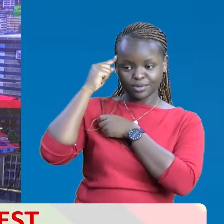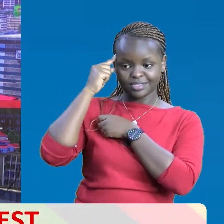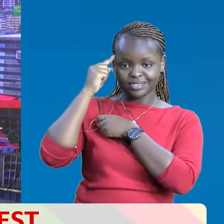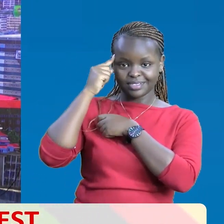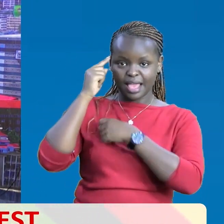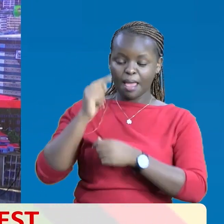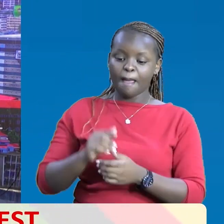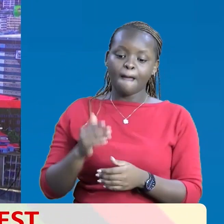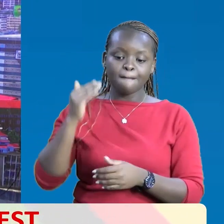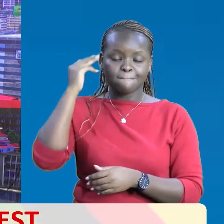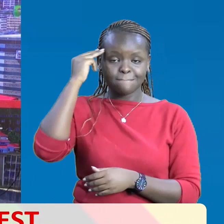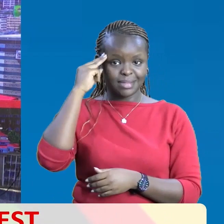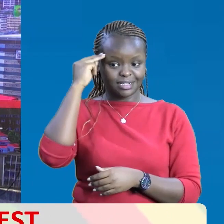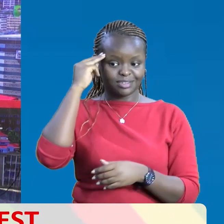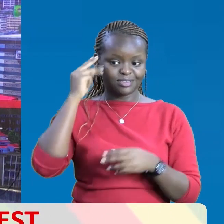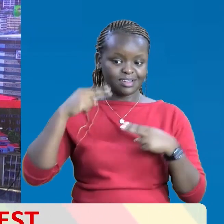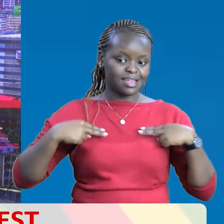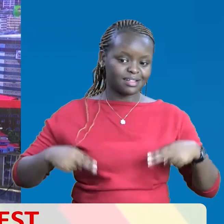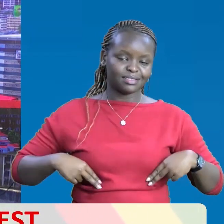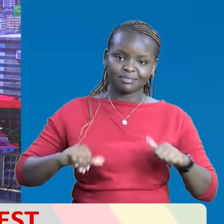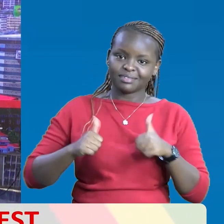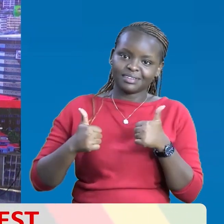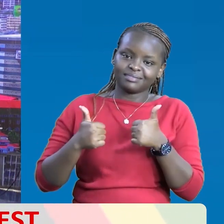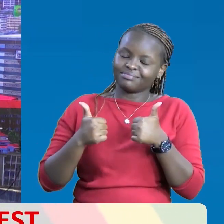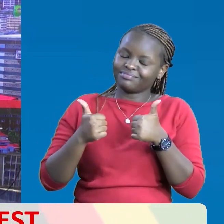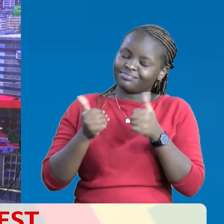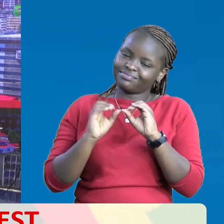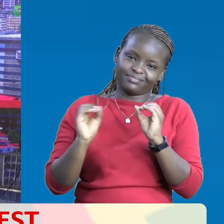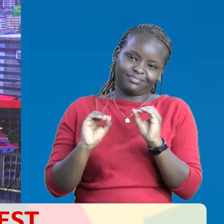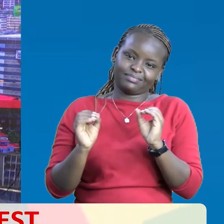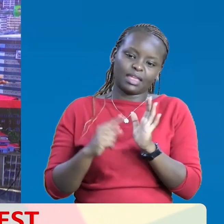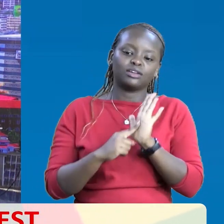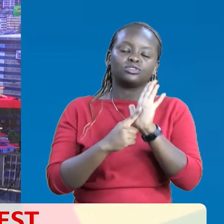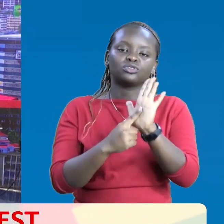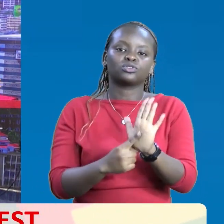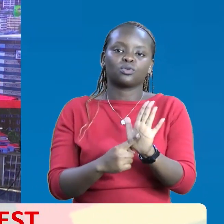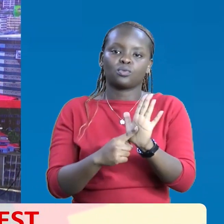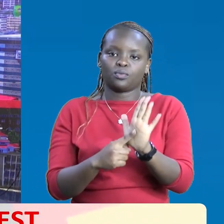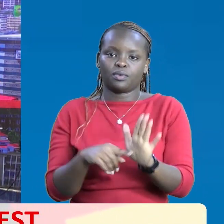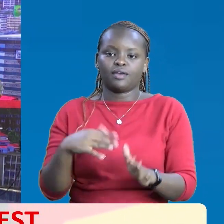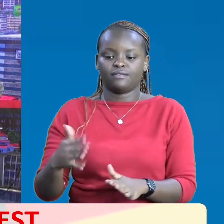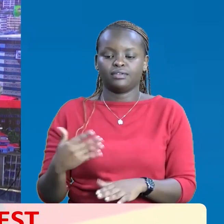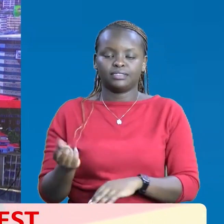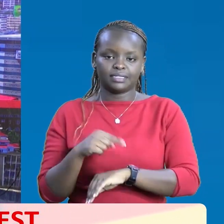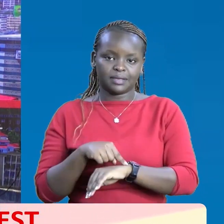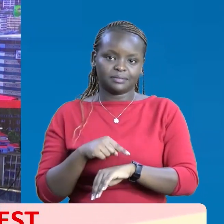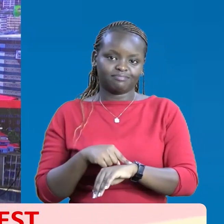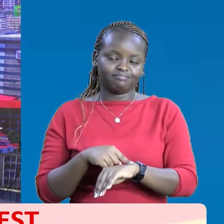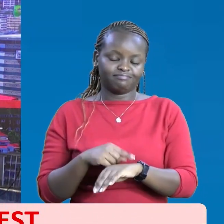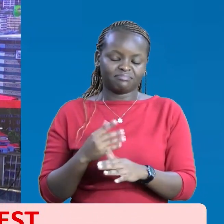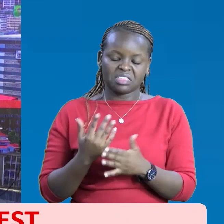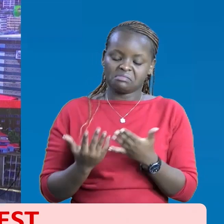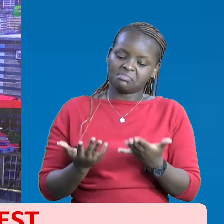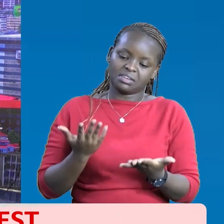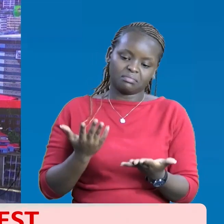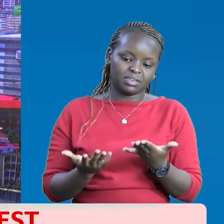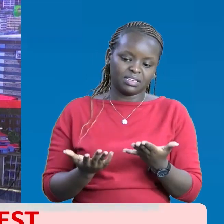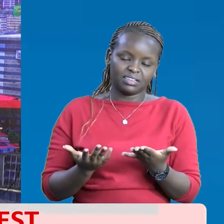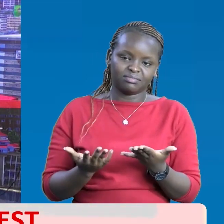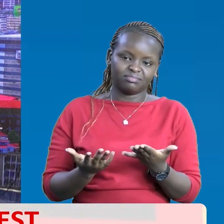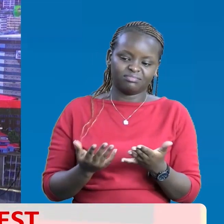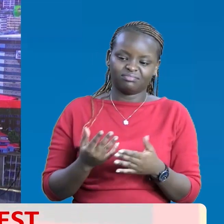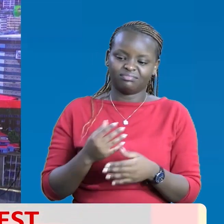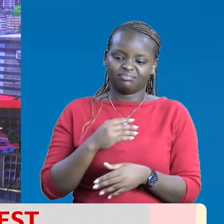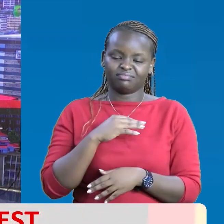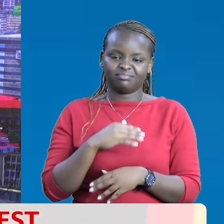their mental state haiko sawa. Like kuna vile na project maybe they are sort of dirty, they are unkempt.